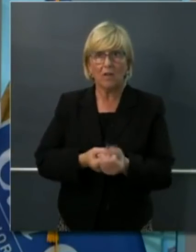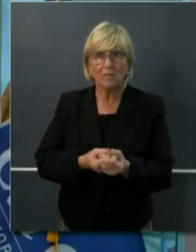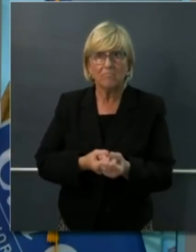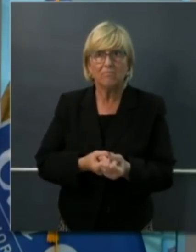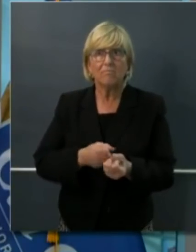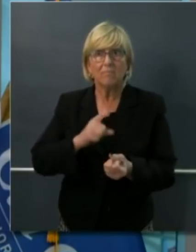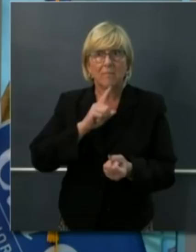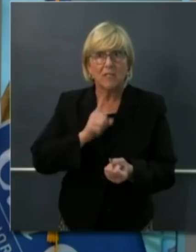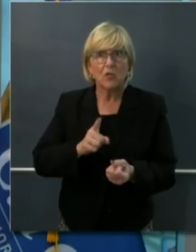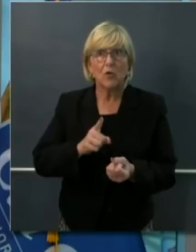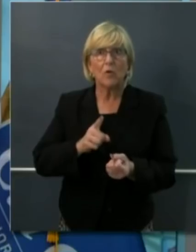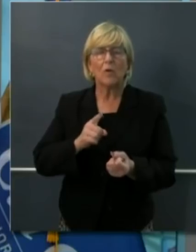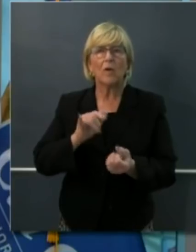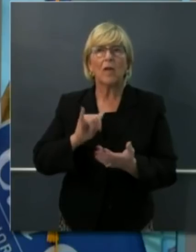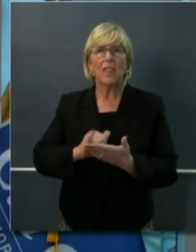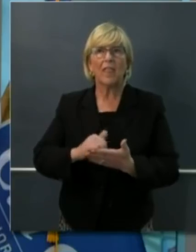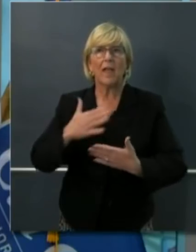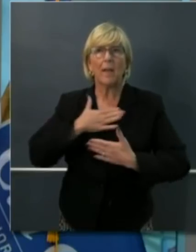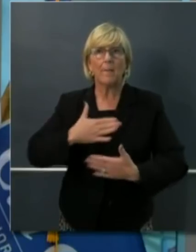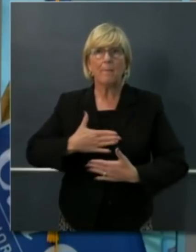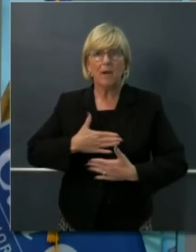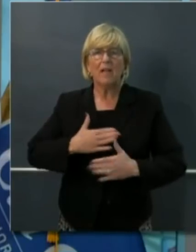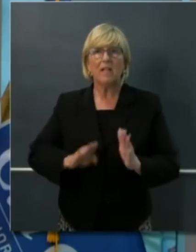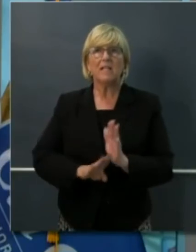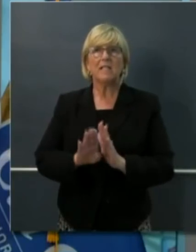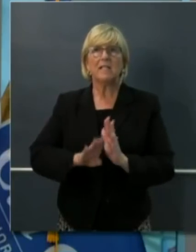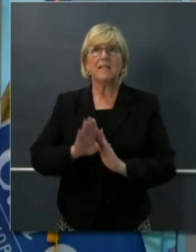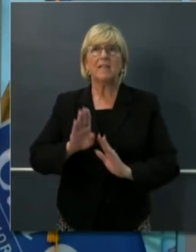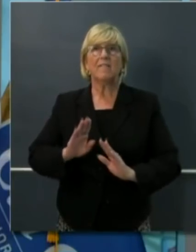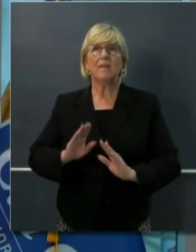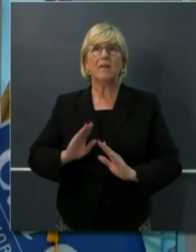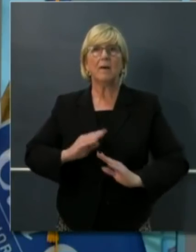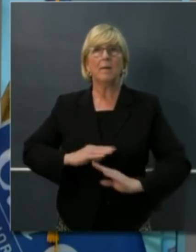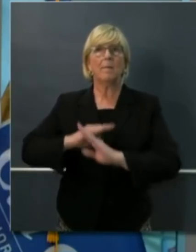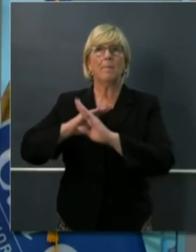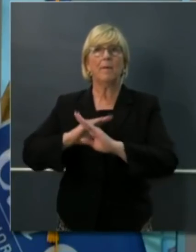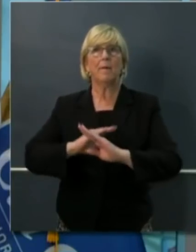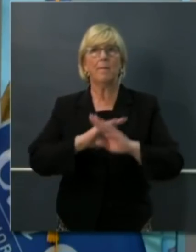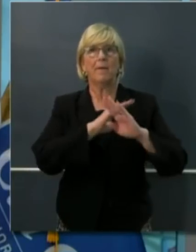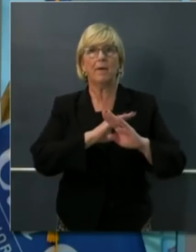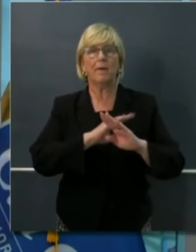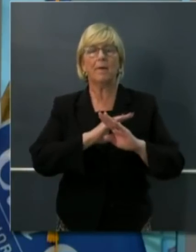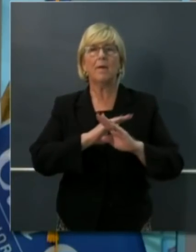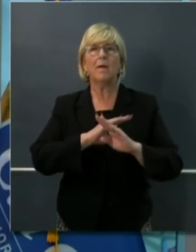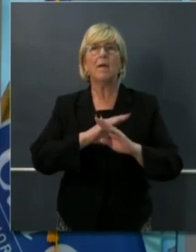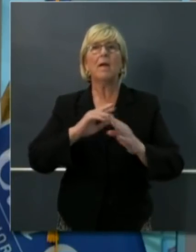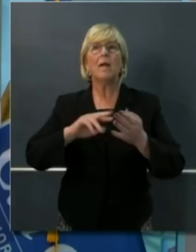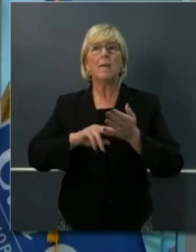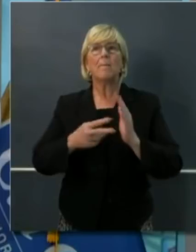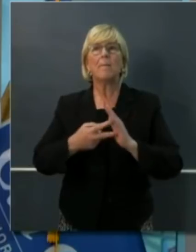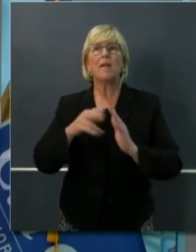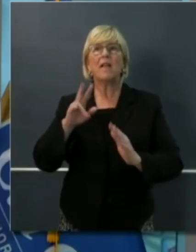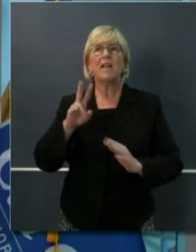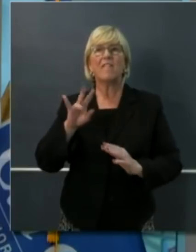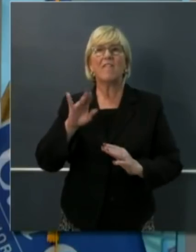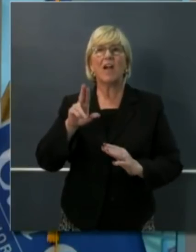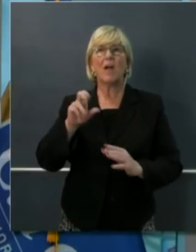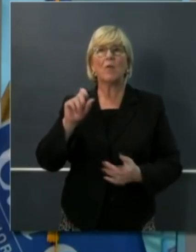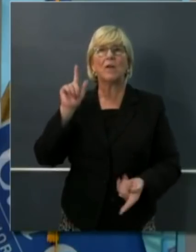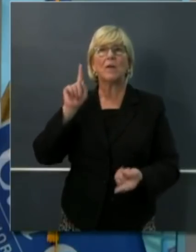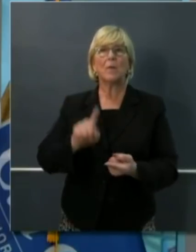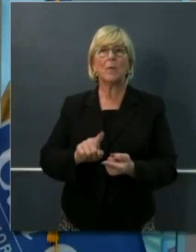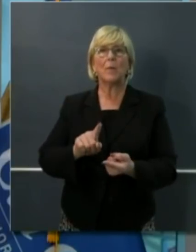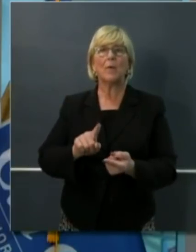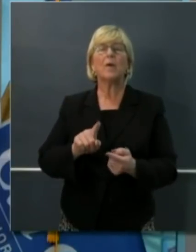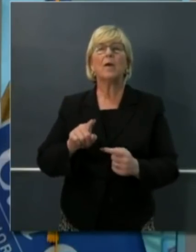we're testing for actually neutralize, if they do, neutralize the virus, to be able to say somebody has been exposed